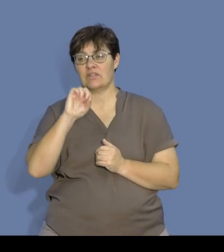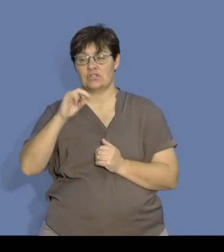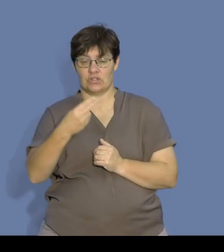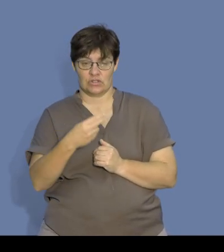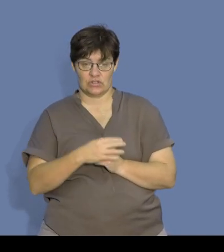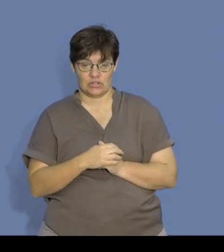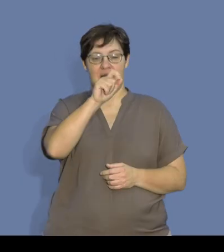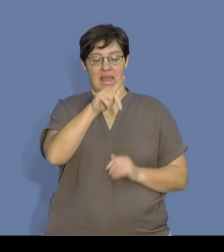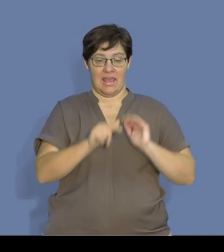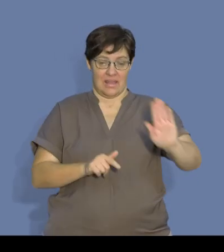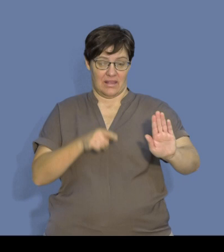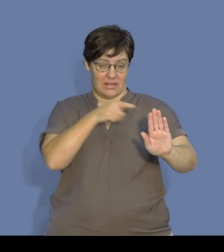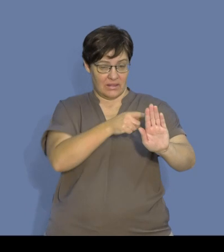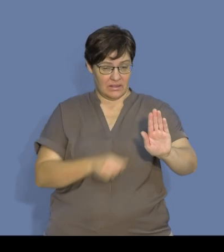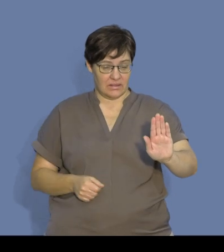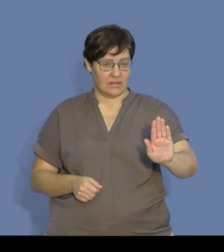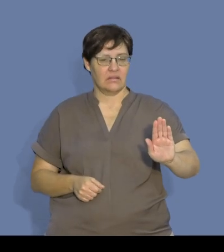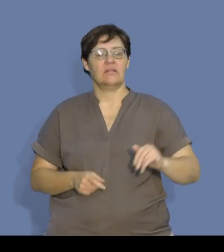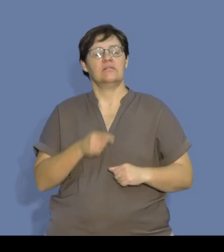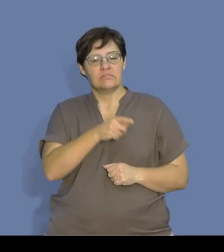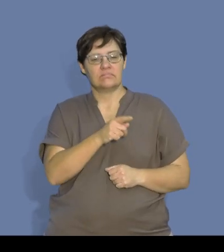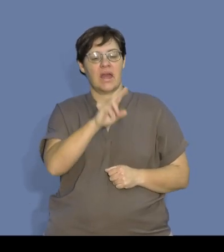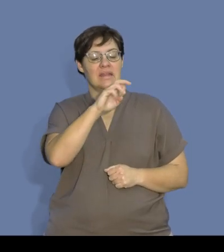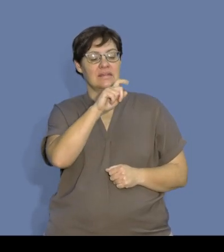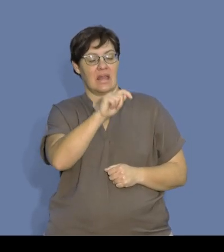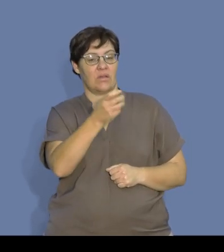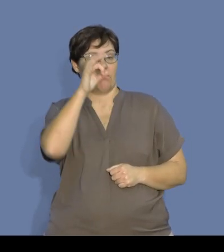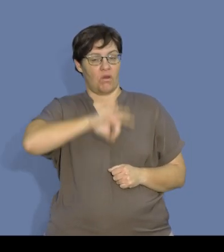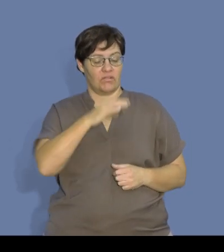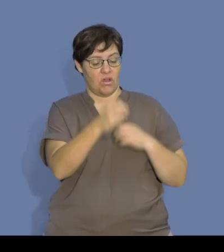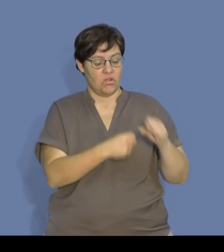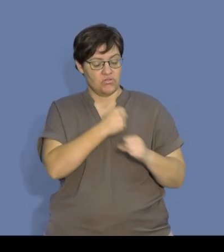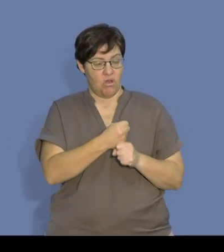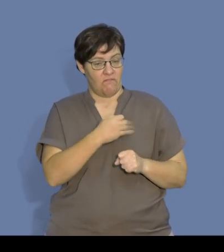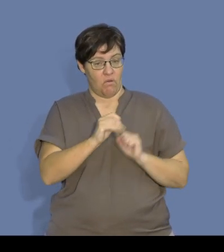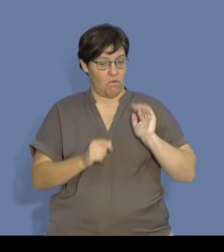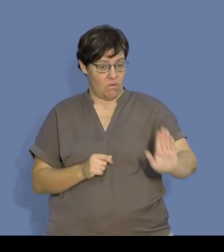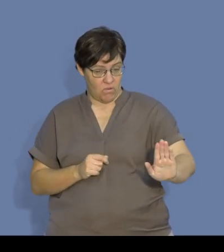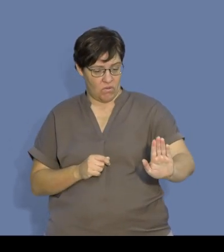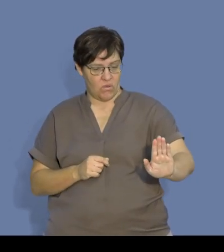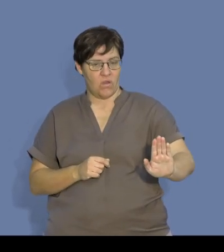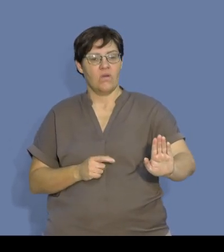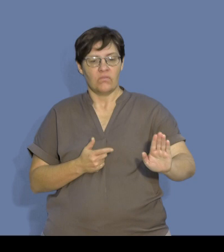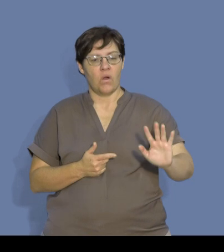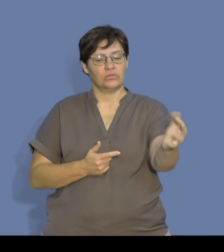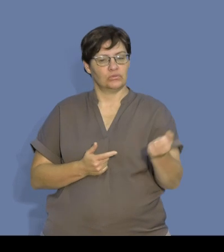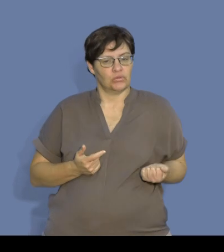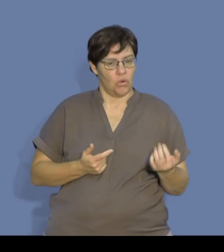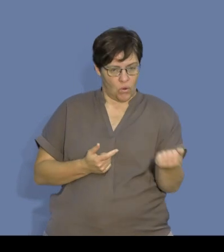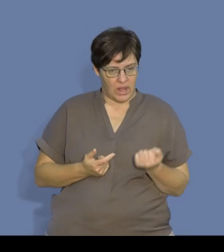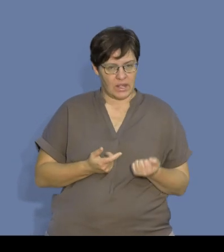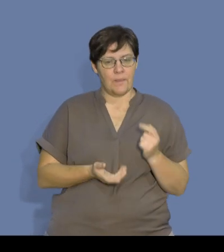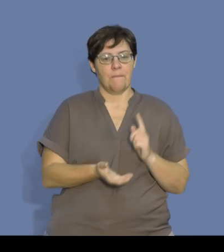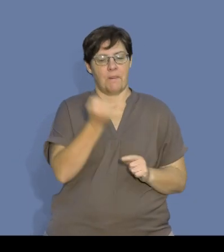year. So let's look at Anele. So I'm now looking at the net profit for the year for